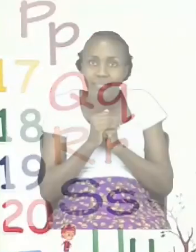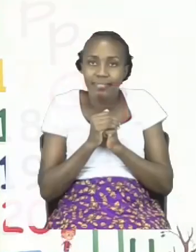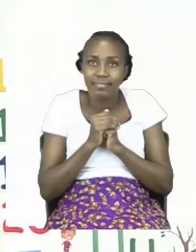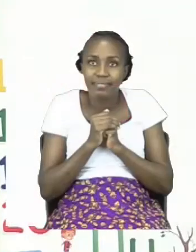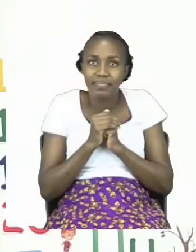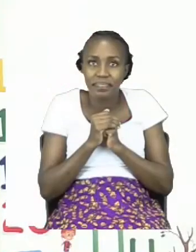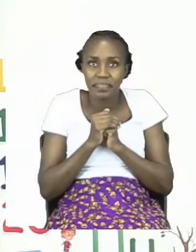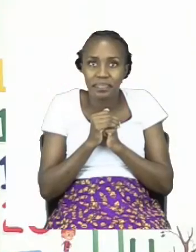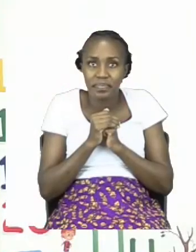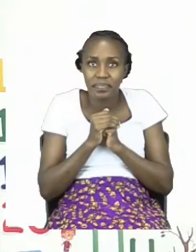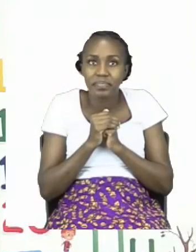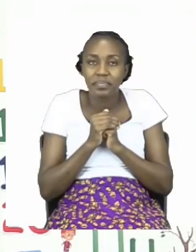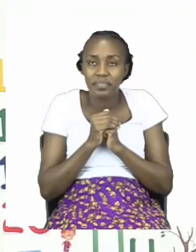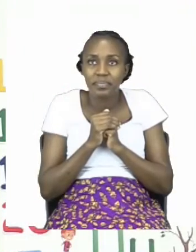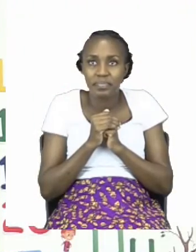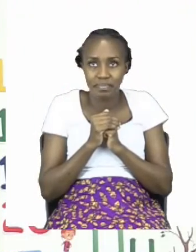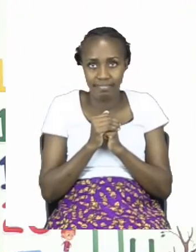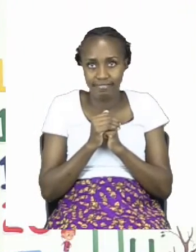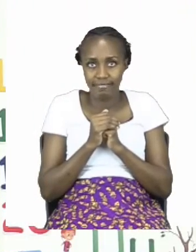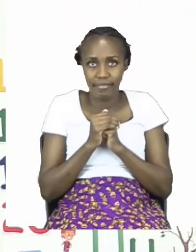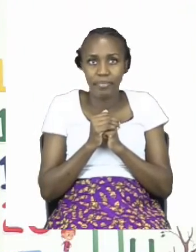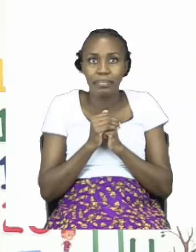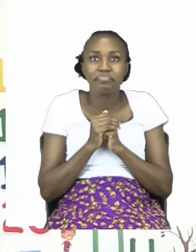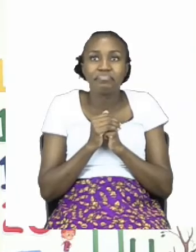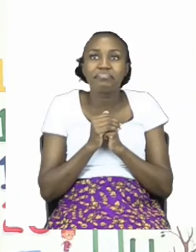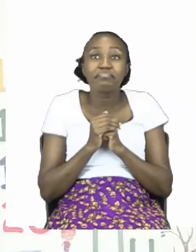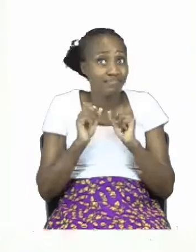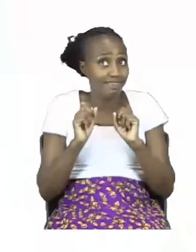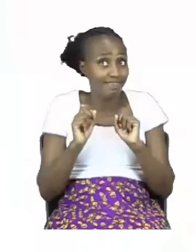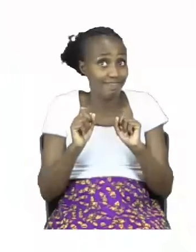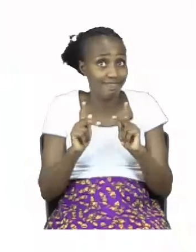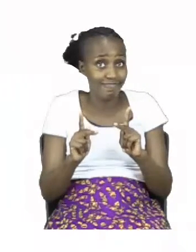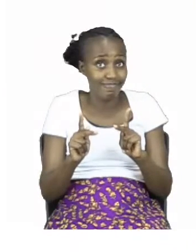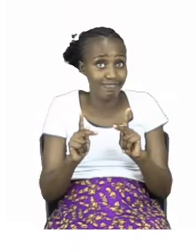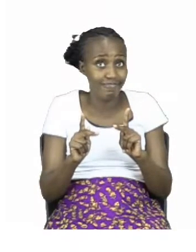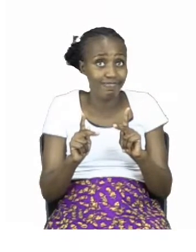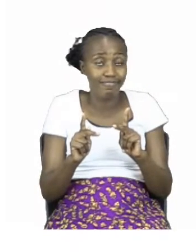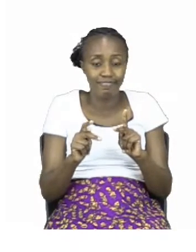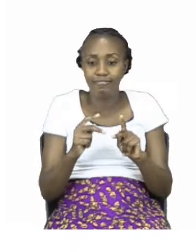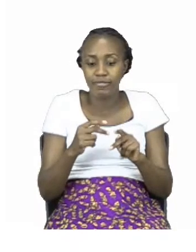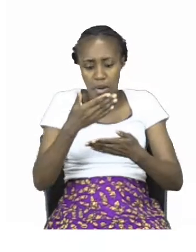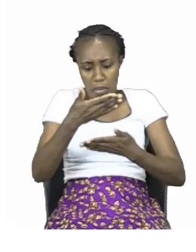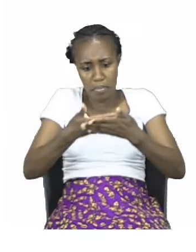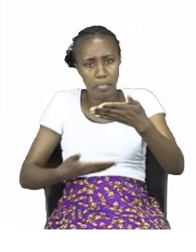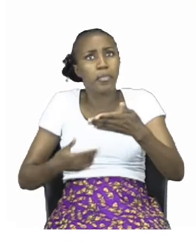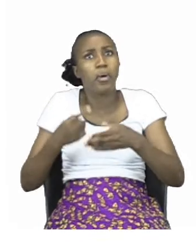Let's move on to our first activity on page 23. Now on page 23, we are